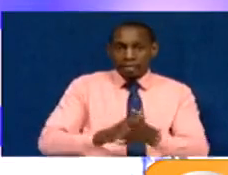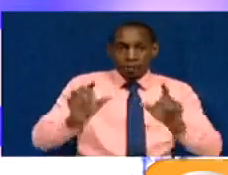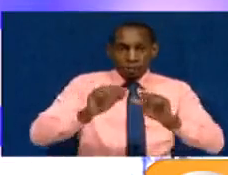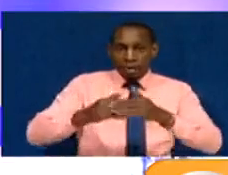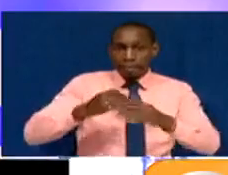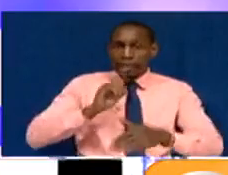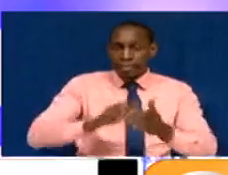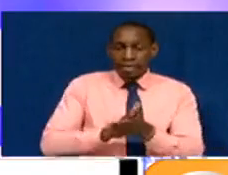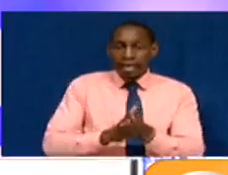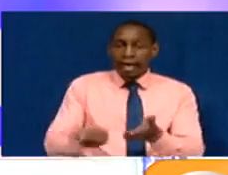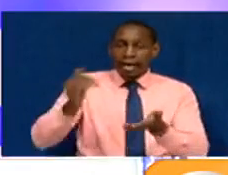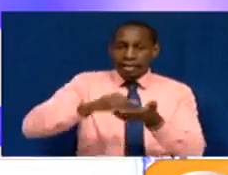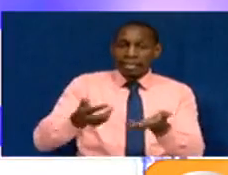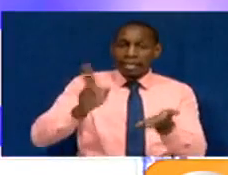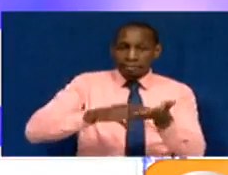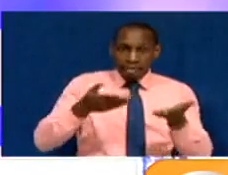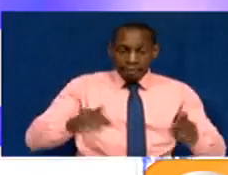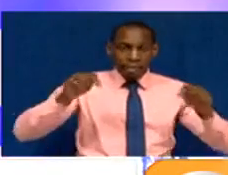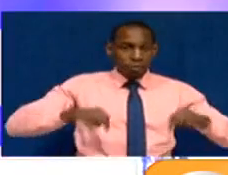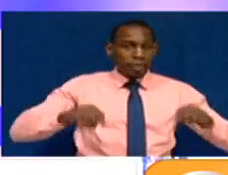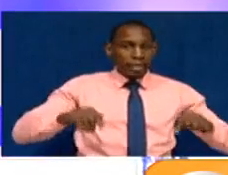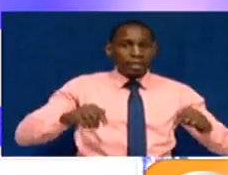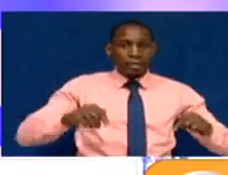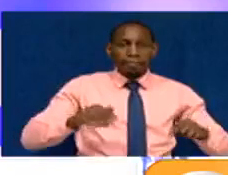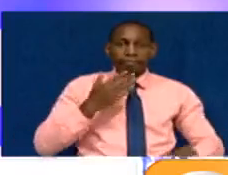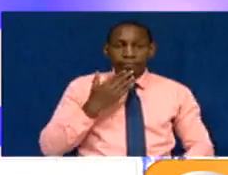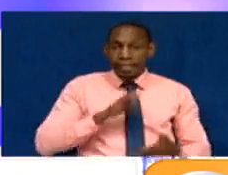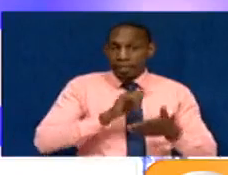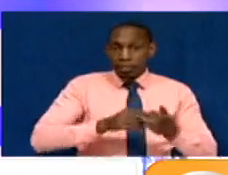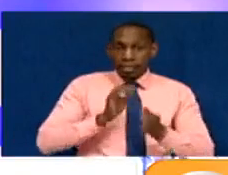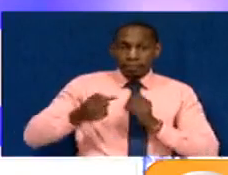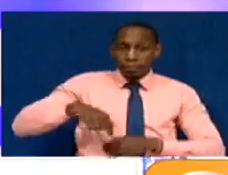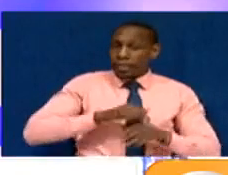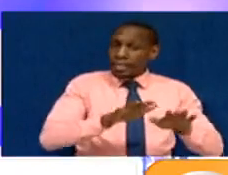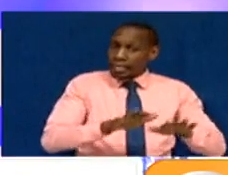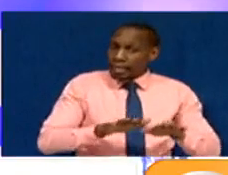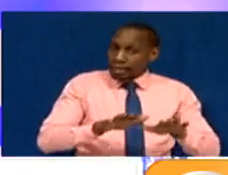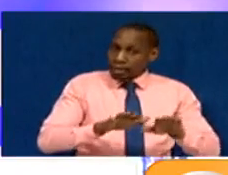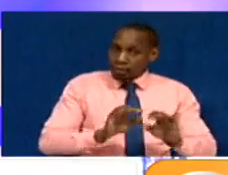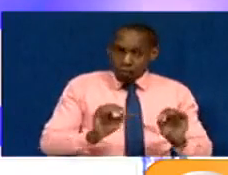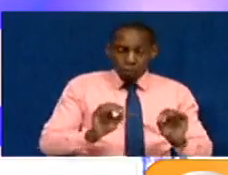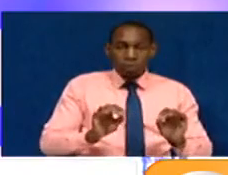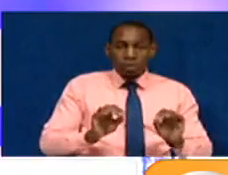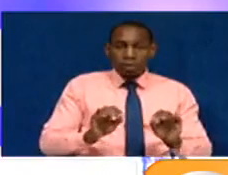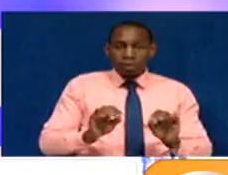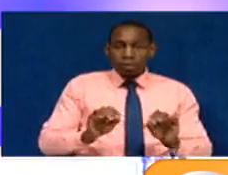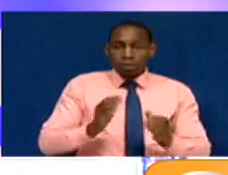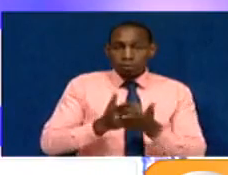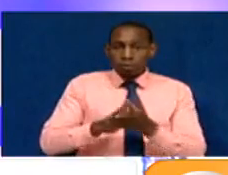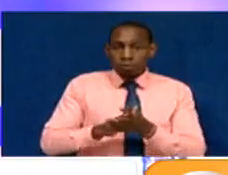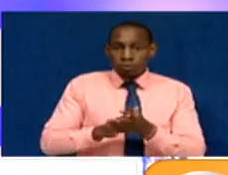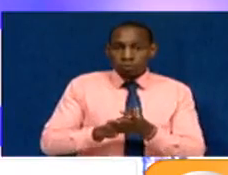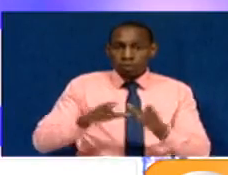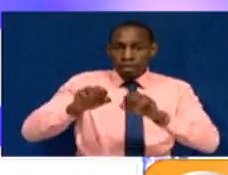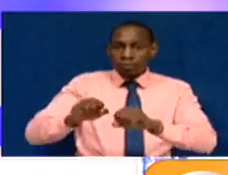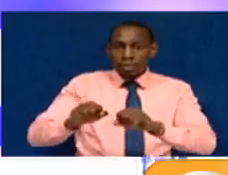said before, and I'm not shy to say it here again today, if we are not very careful as a country, we're going to launder into elective